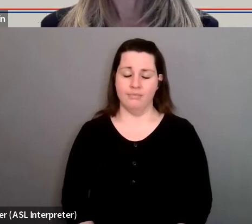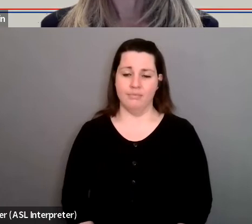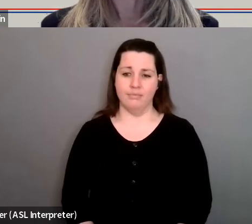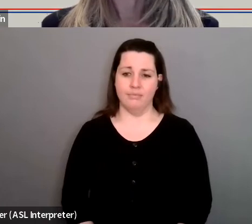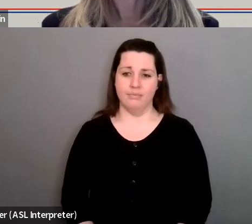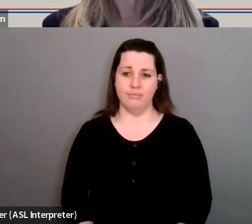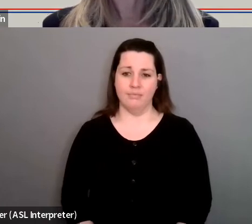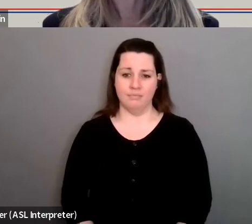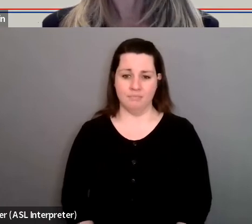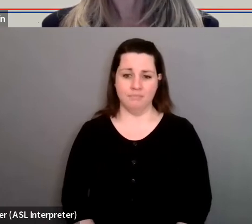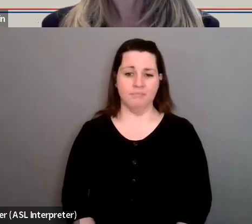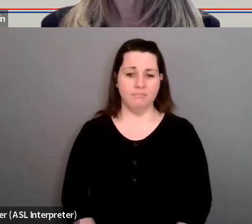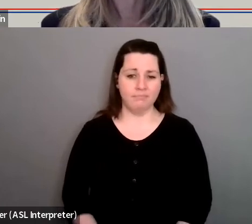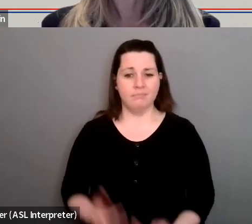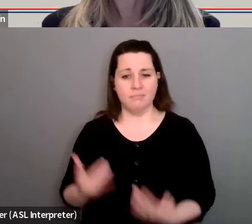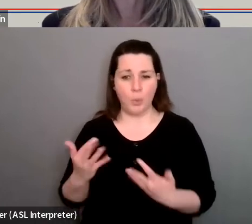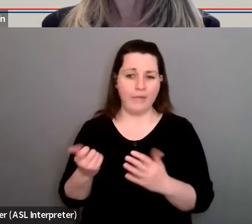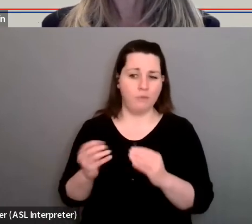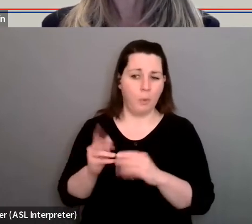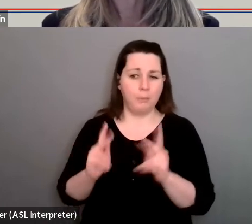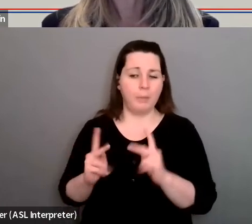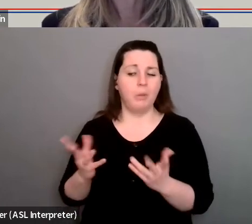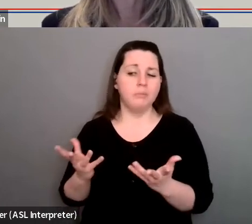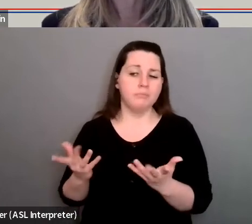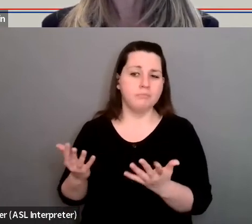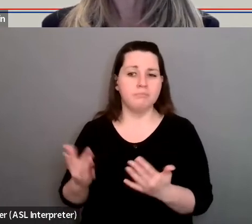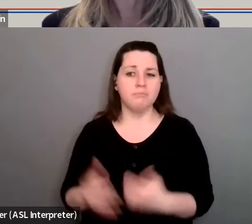Looks like we've got a few more people already wanting to answer here.